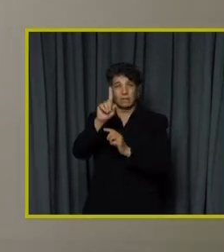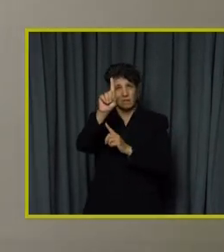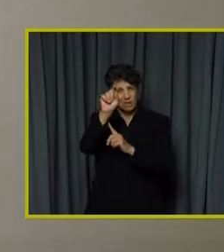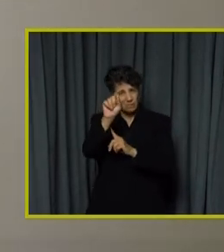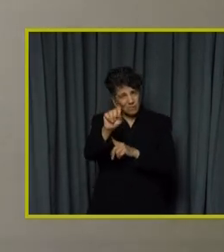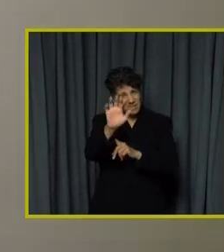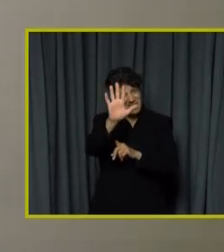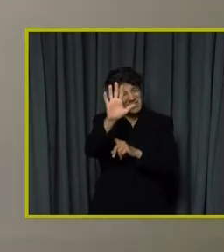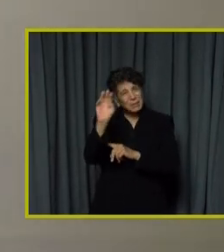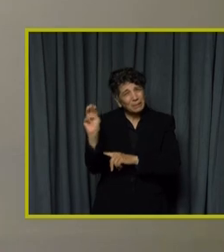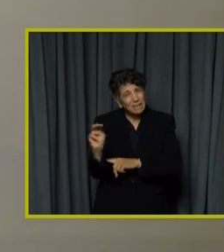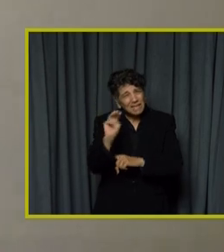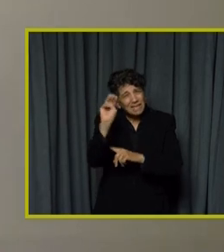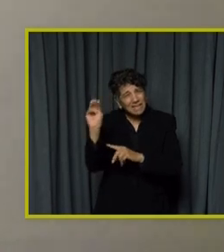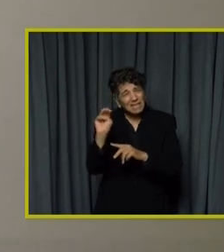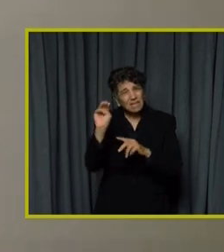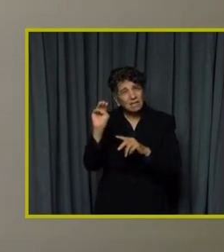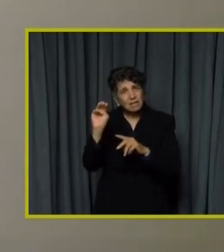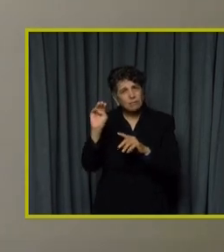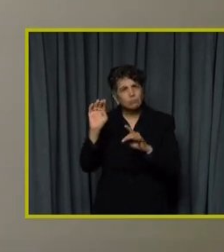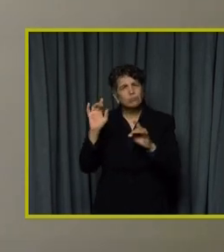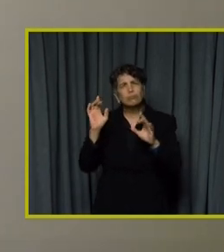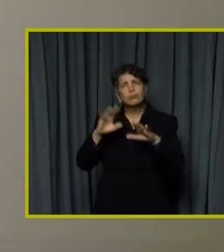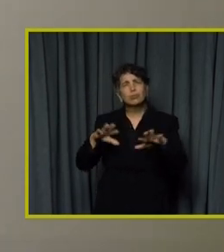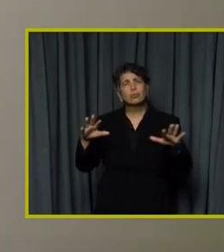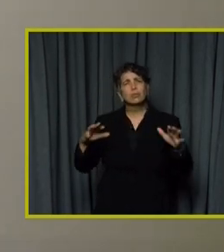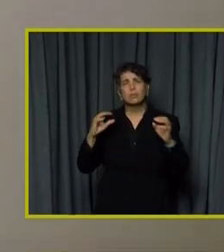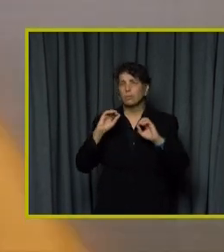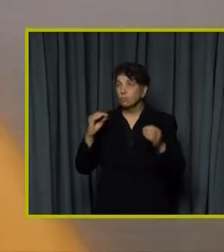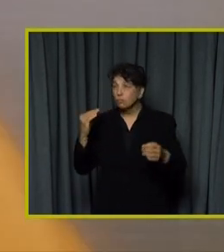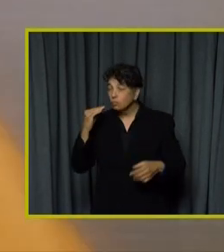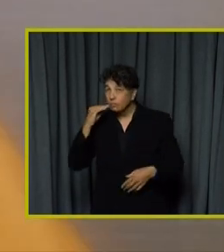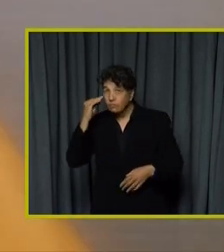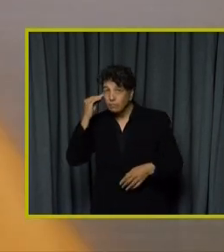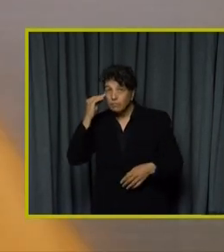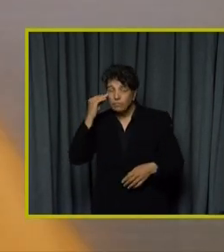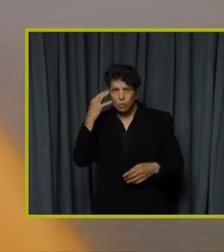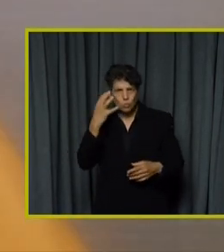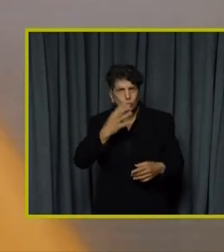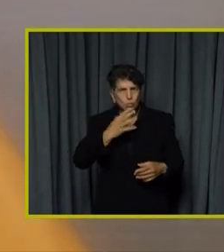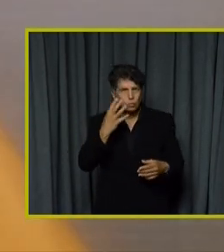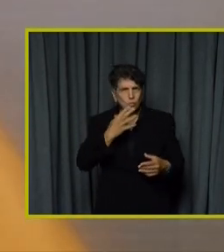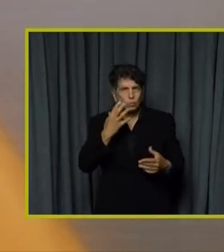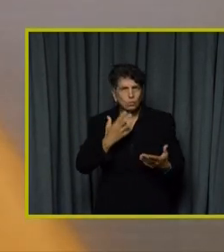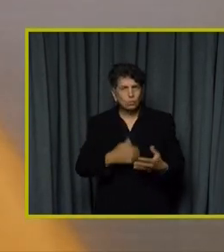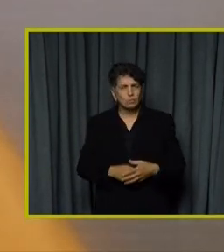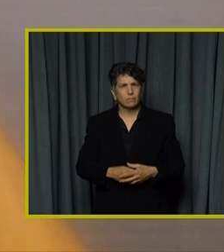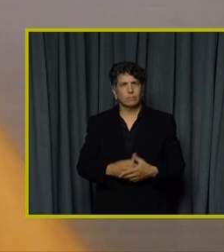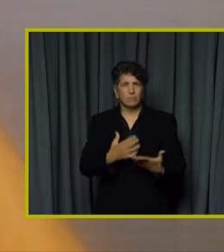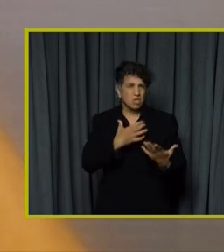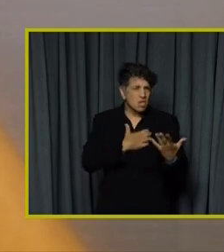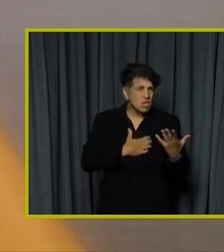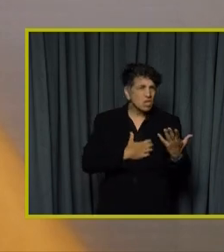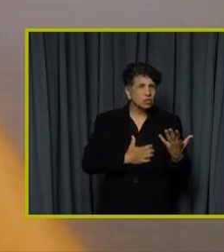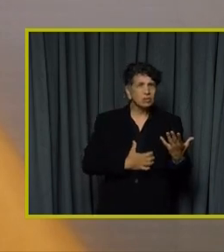And 1 in 5 children are hungry? It's time to hear from these young